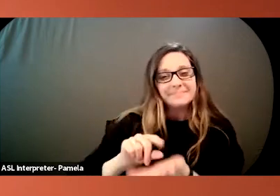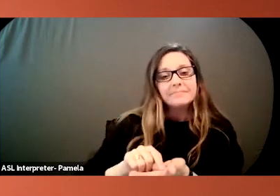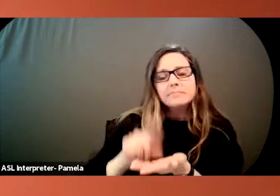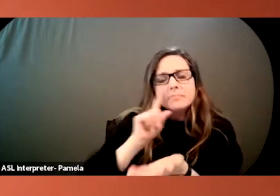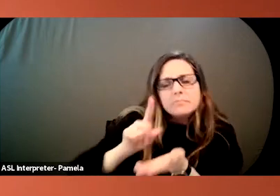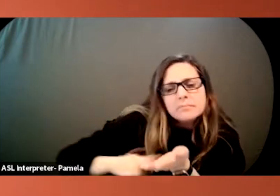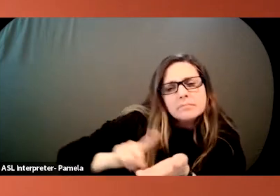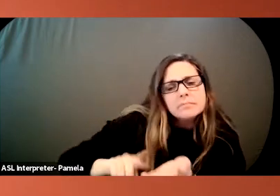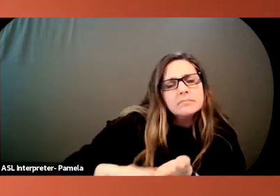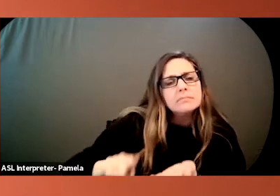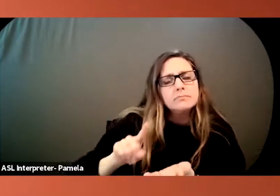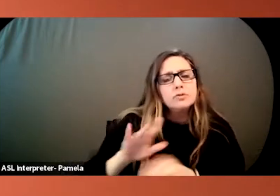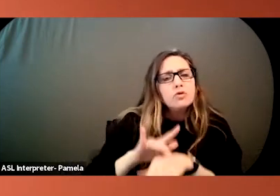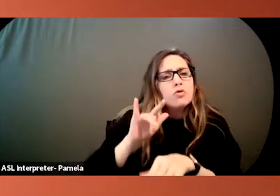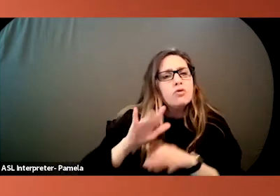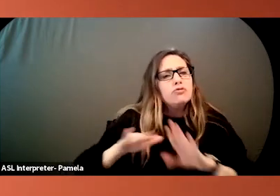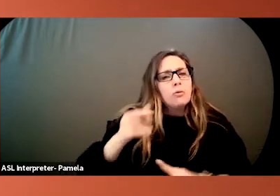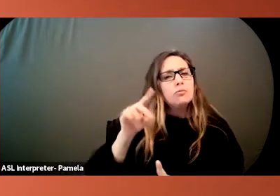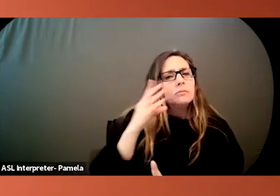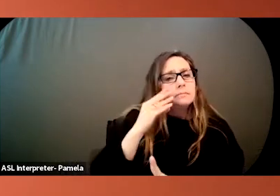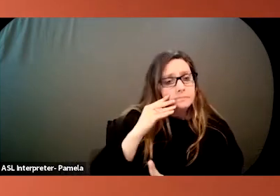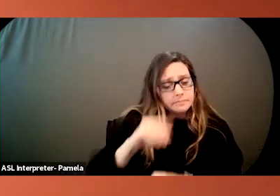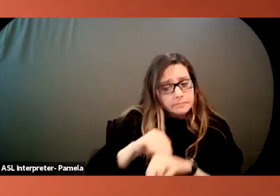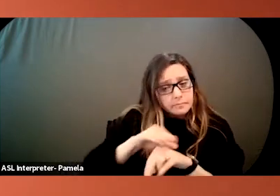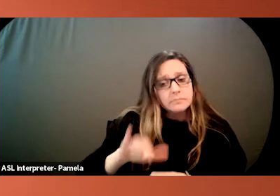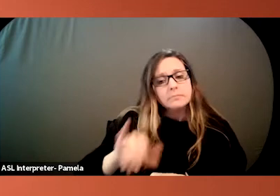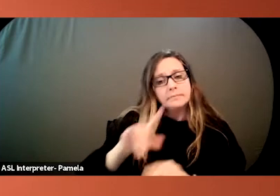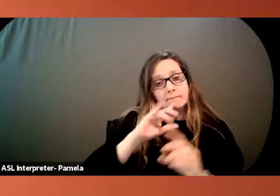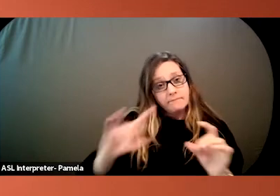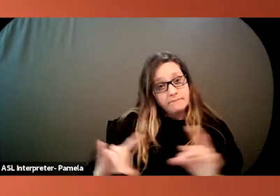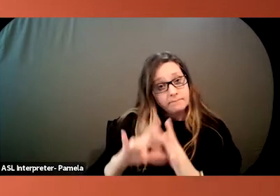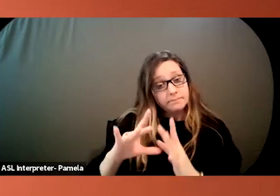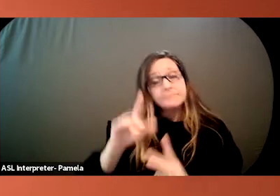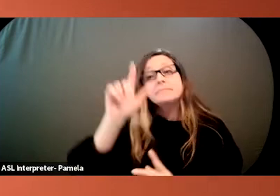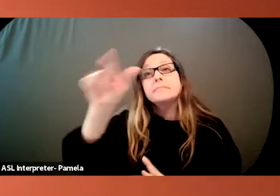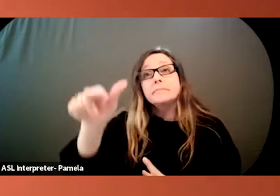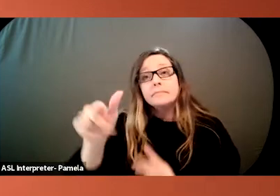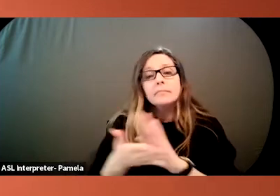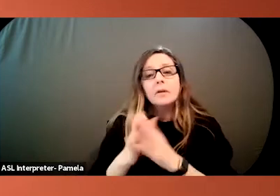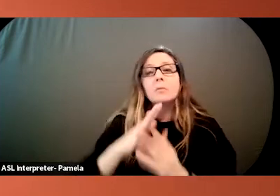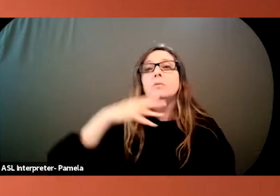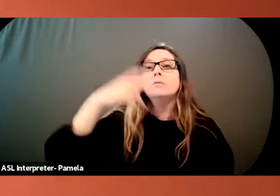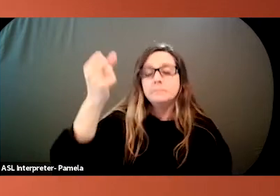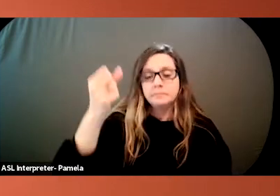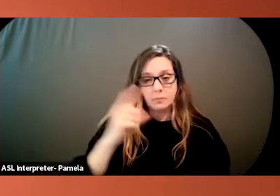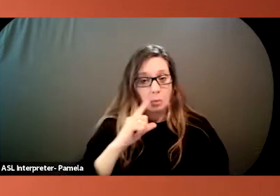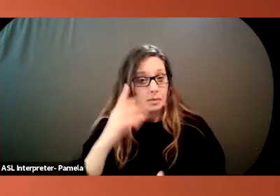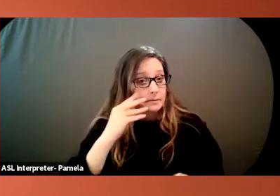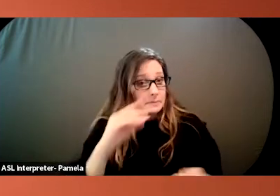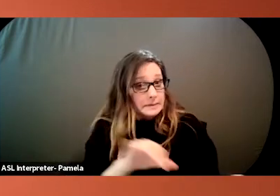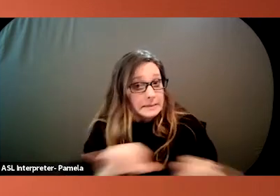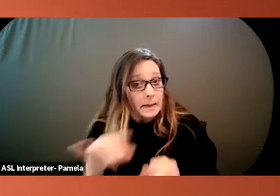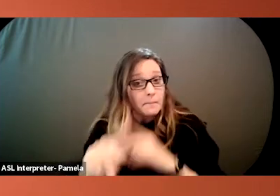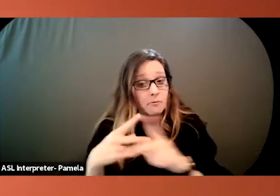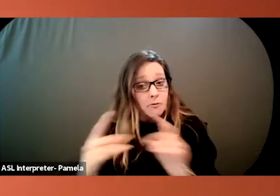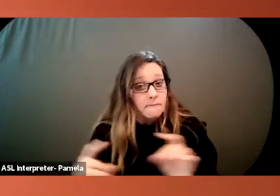of anti-LGBT violence as risk factors for experiencing intimate partner violence in adulthood. Jennifer